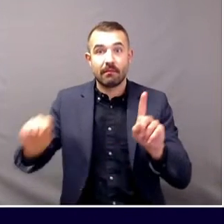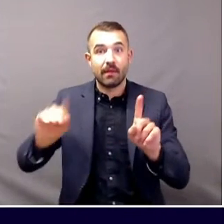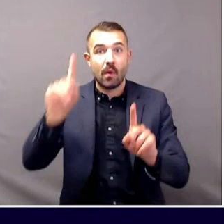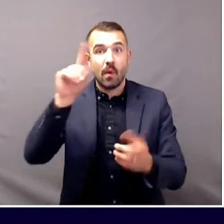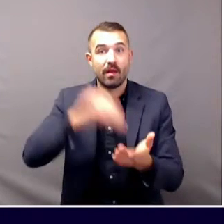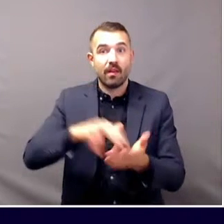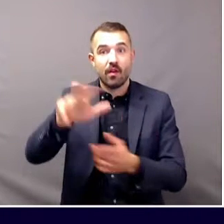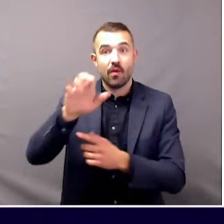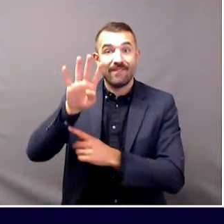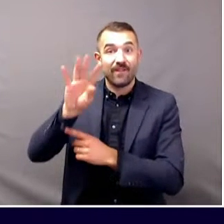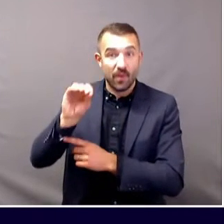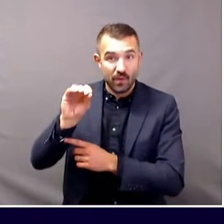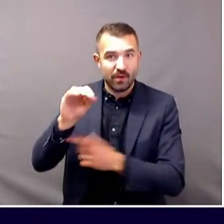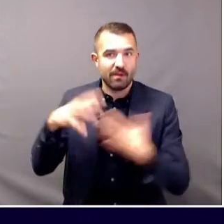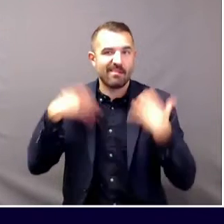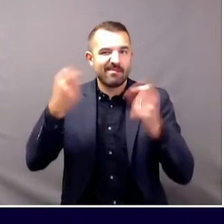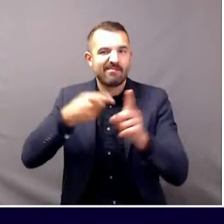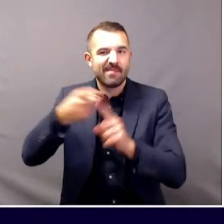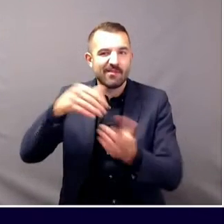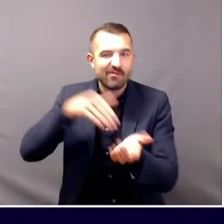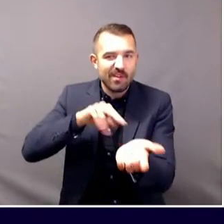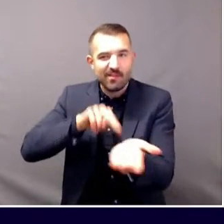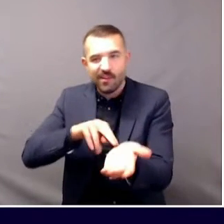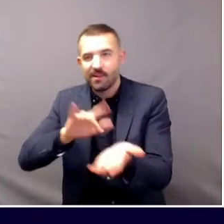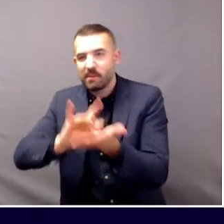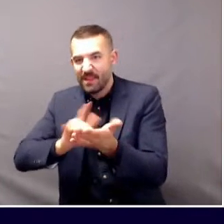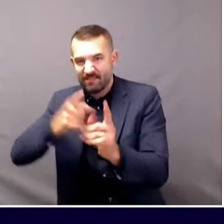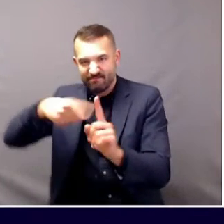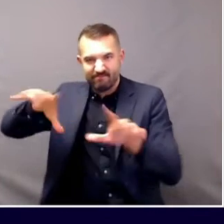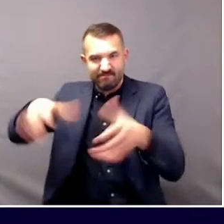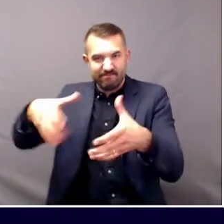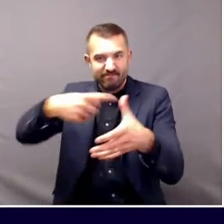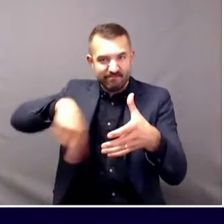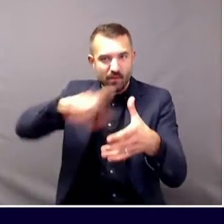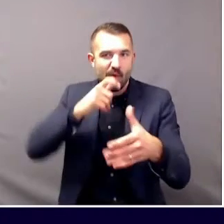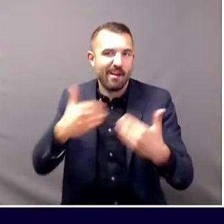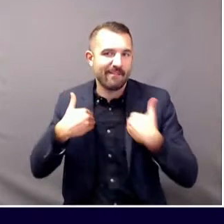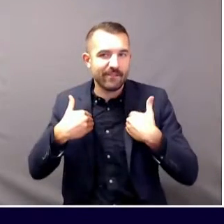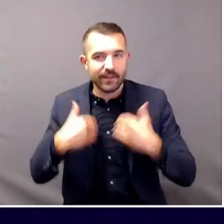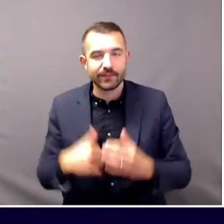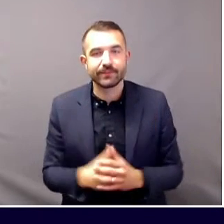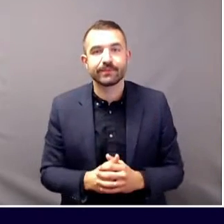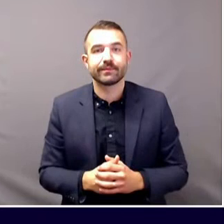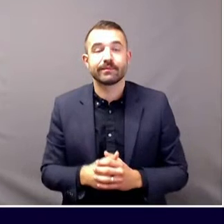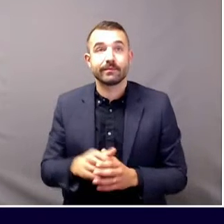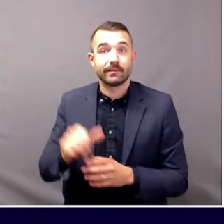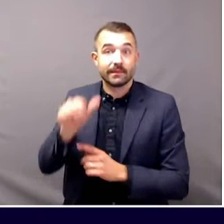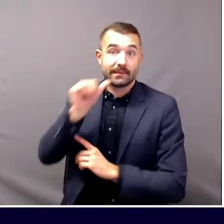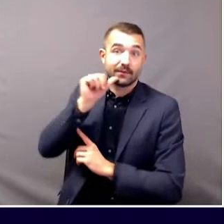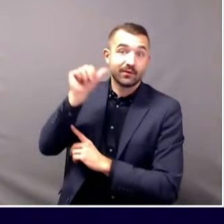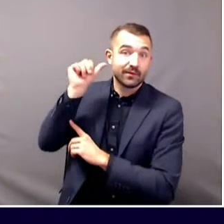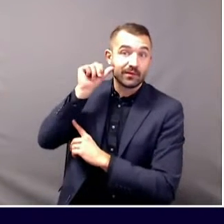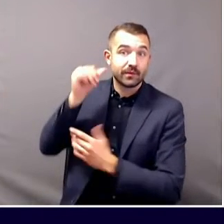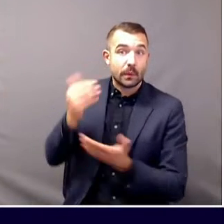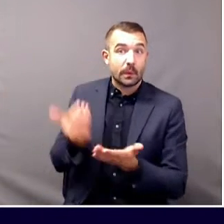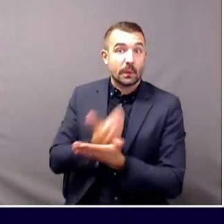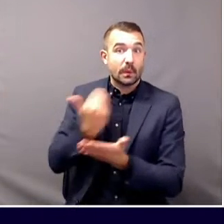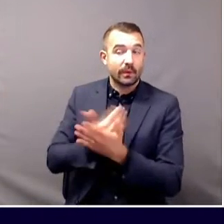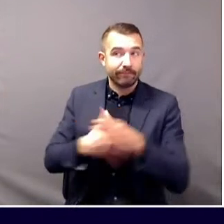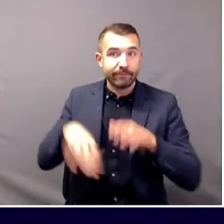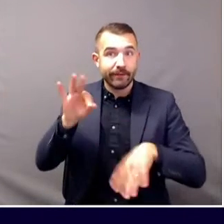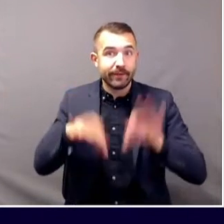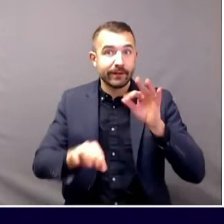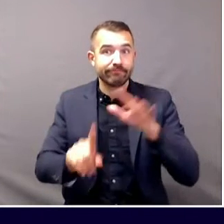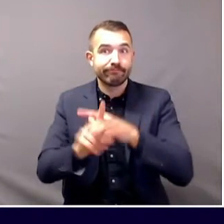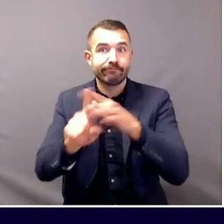healthcare workers. Taking a look at yesterday's cases alone, 28% were from Androscoggin